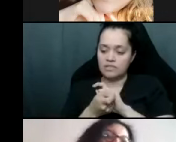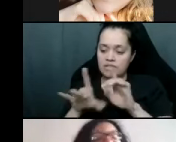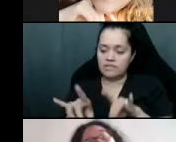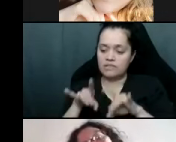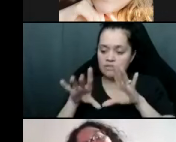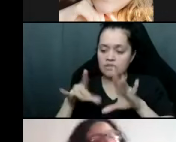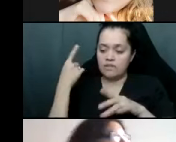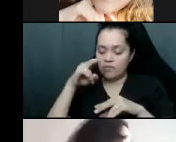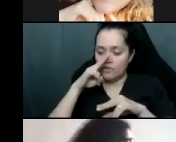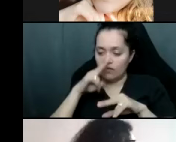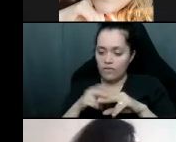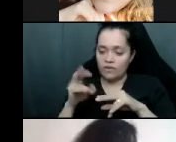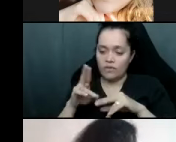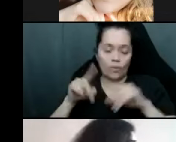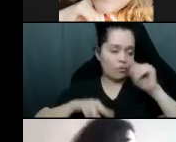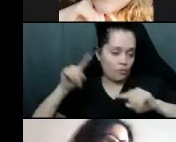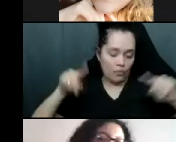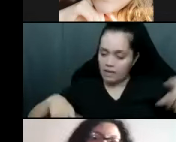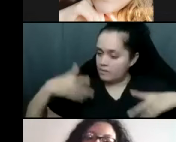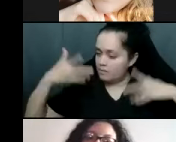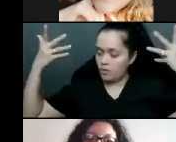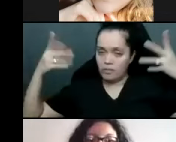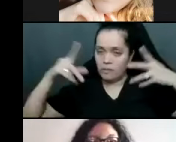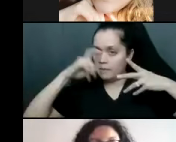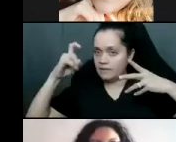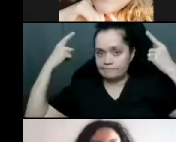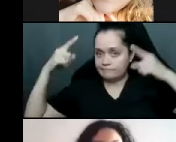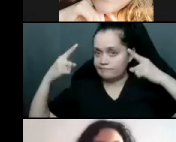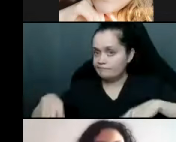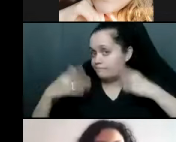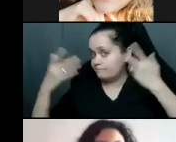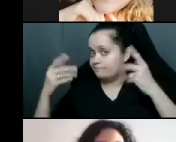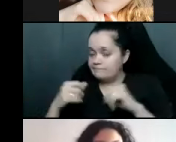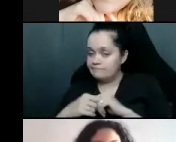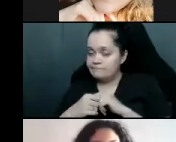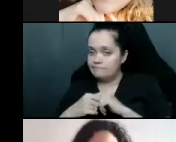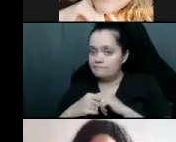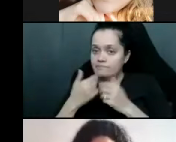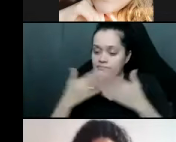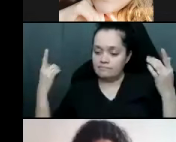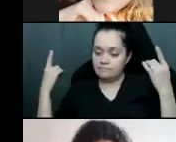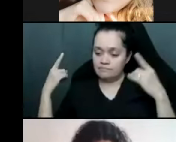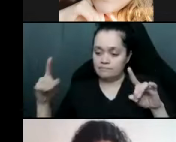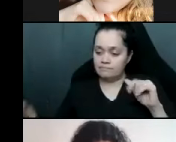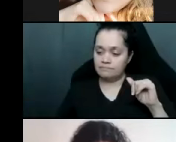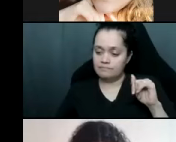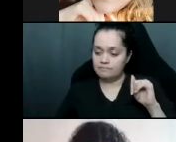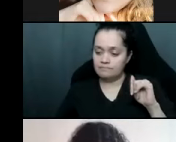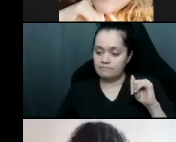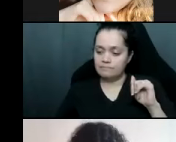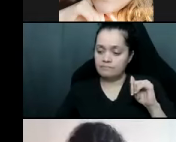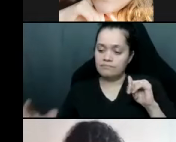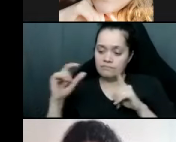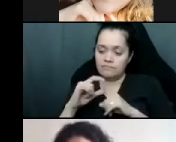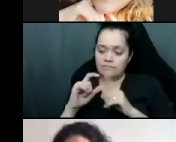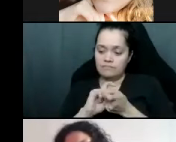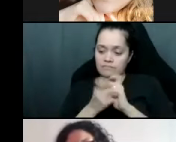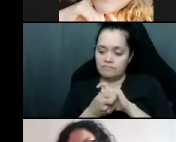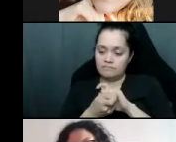fun or randomly or just coincidence. Something happened and those words got